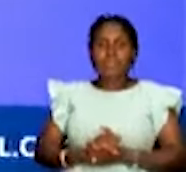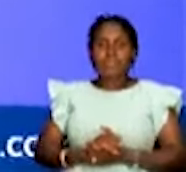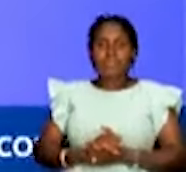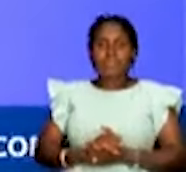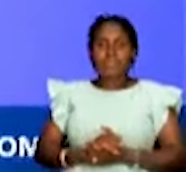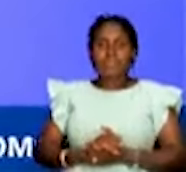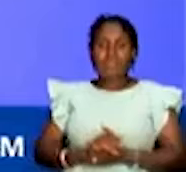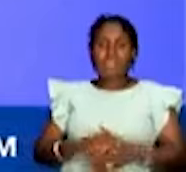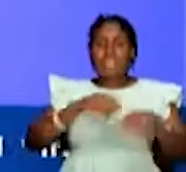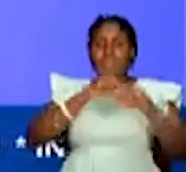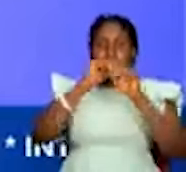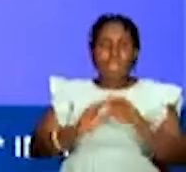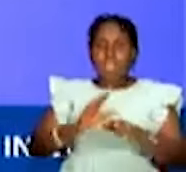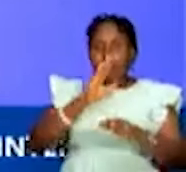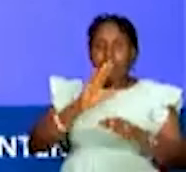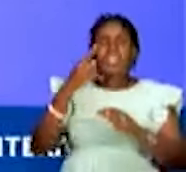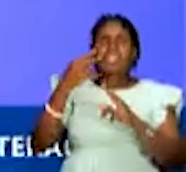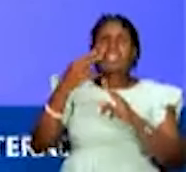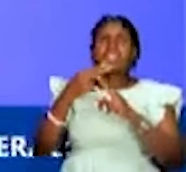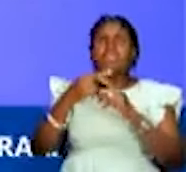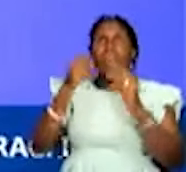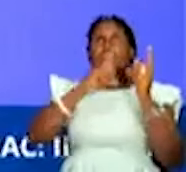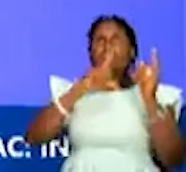Blessed be the name of the Lord.